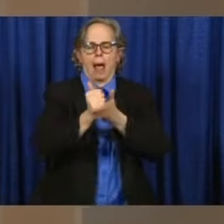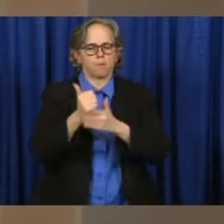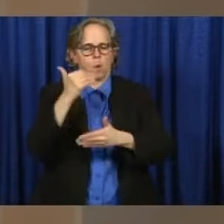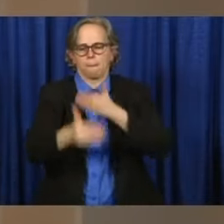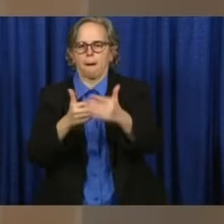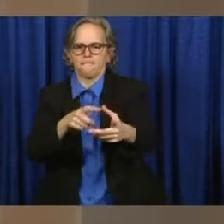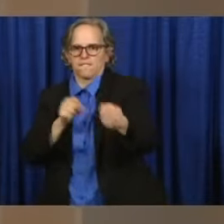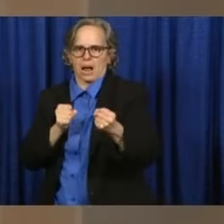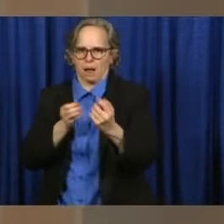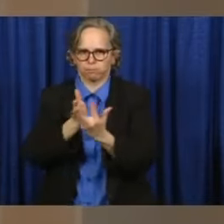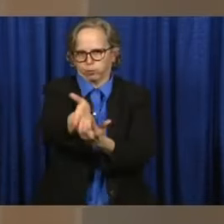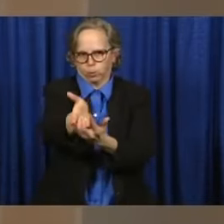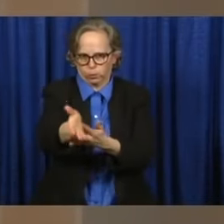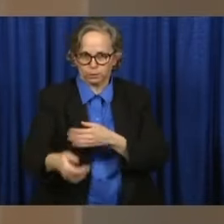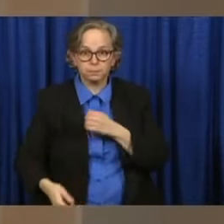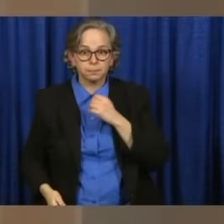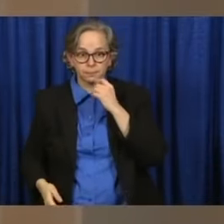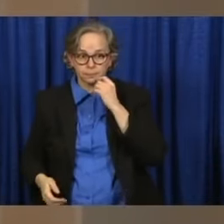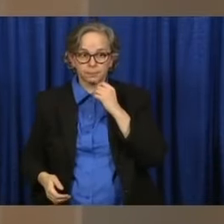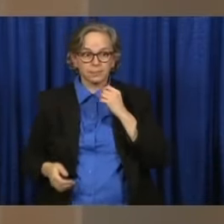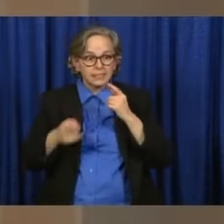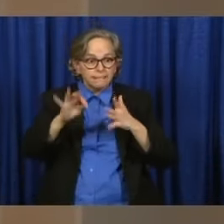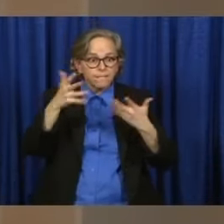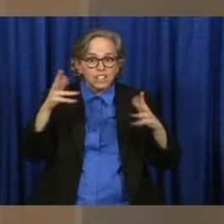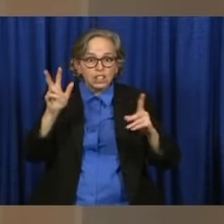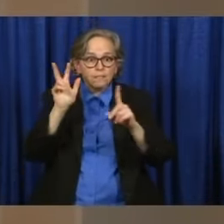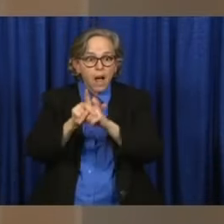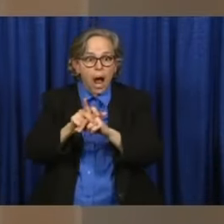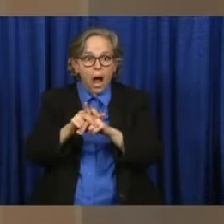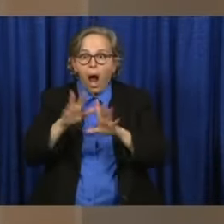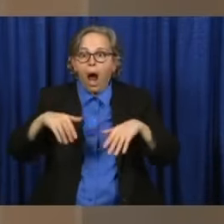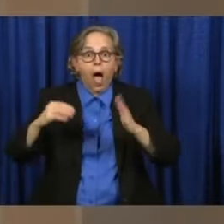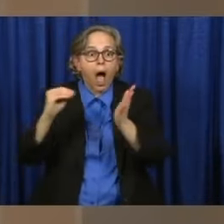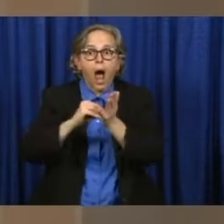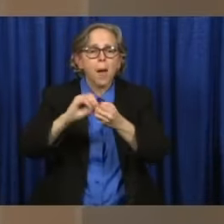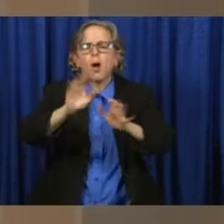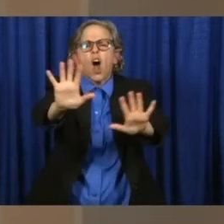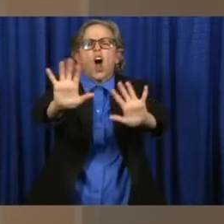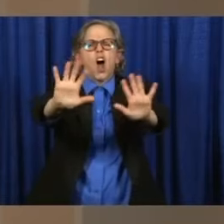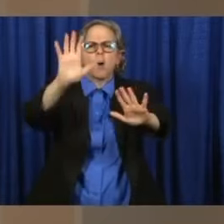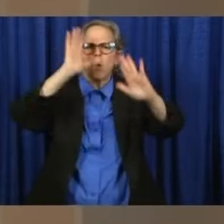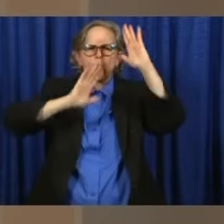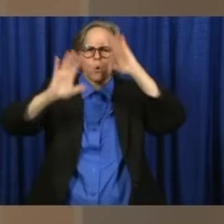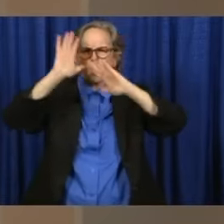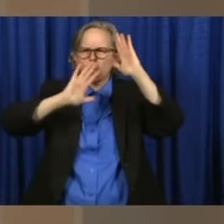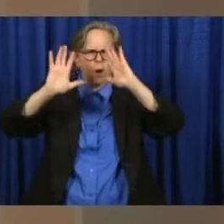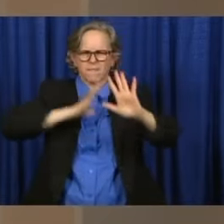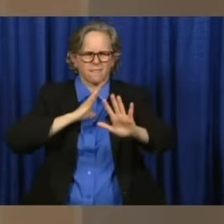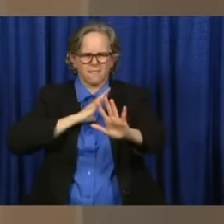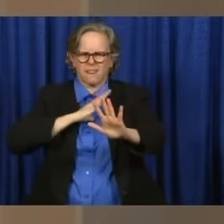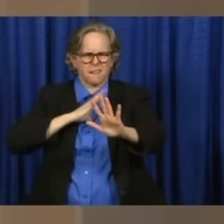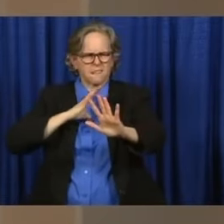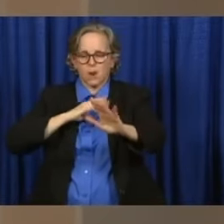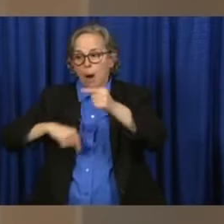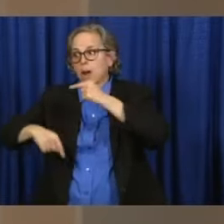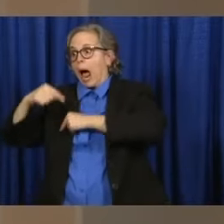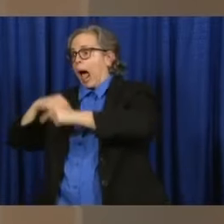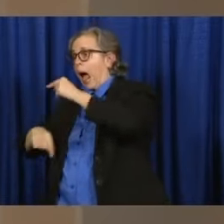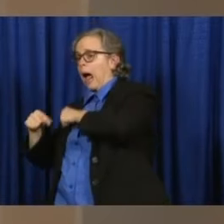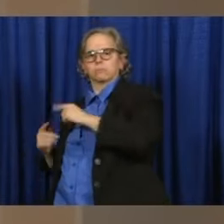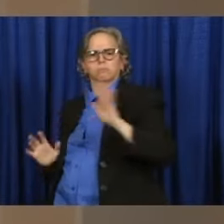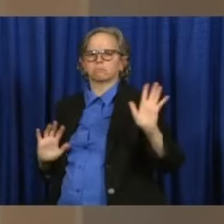filed, though, no need to go back and put that number in there. This number just helps with the expediting of the process through the system.